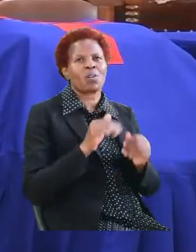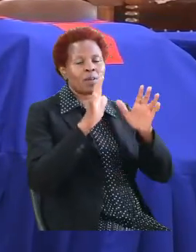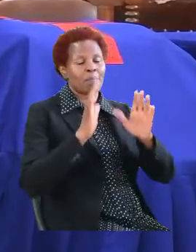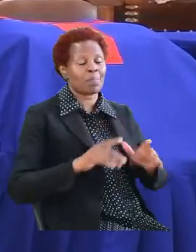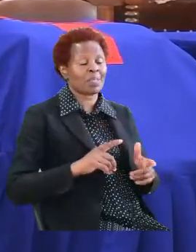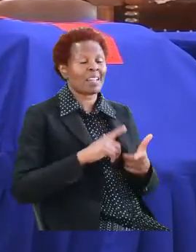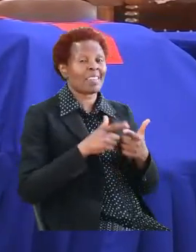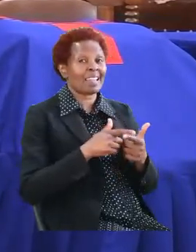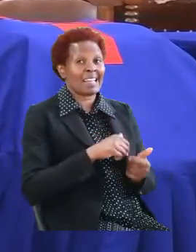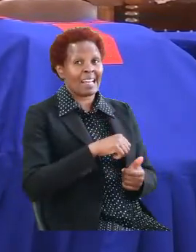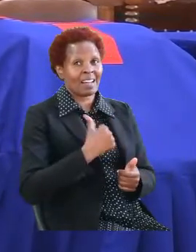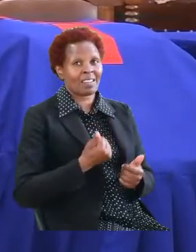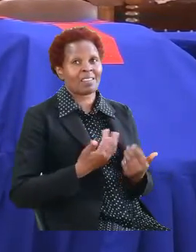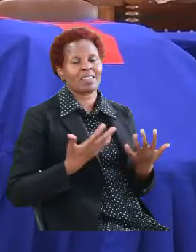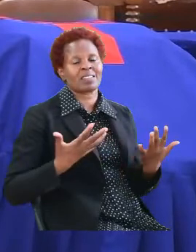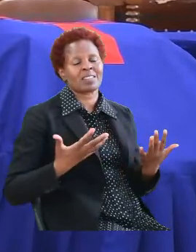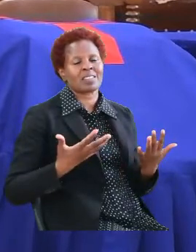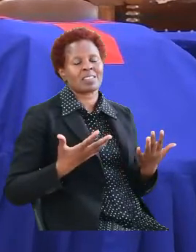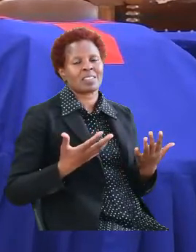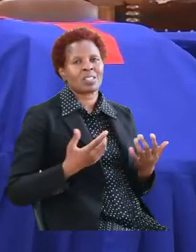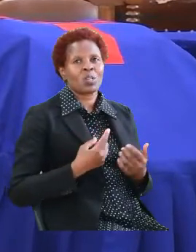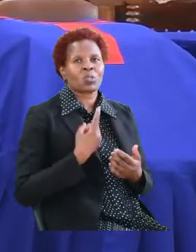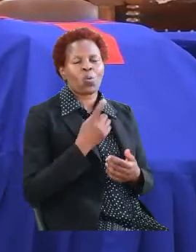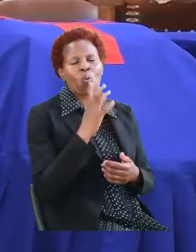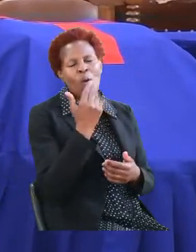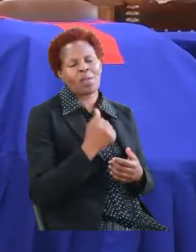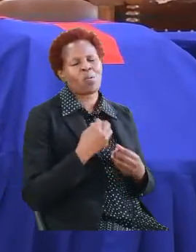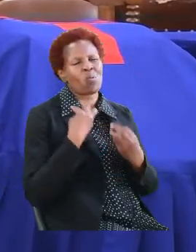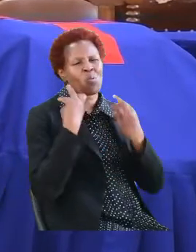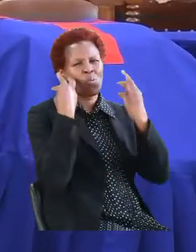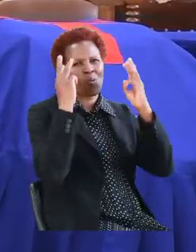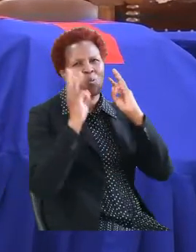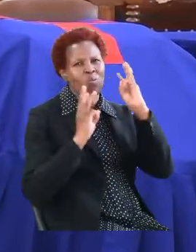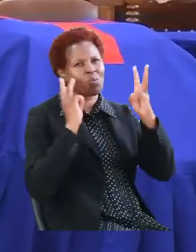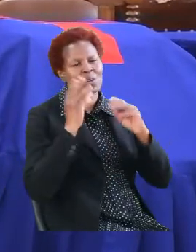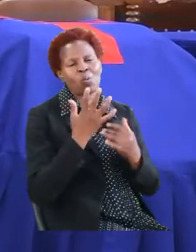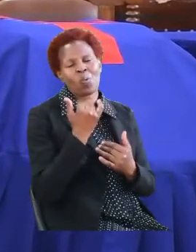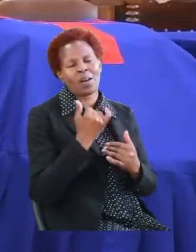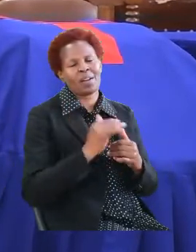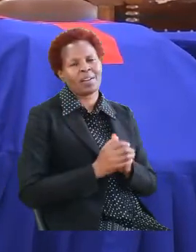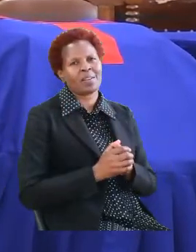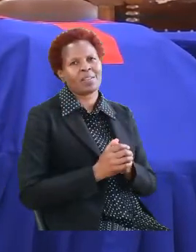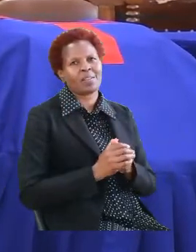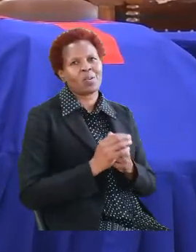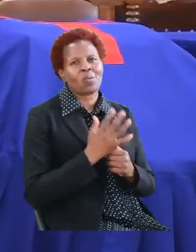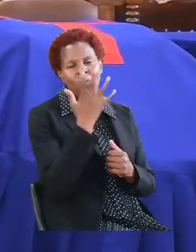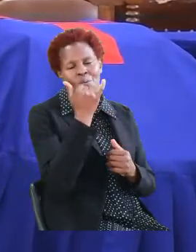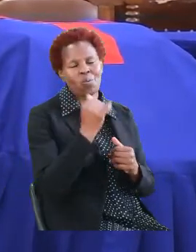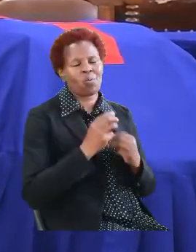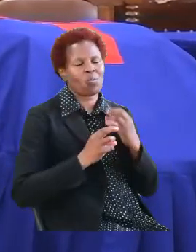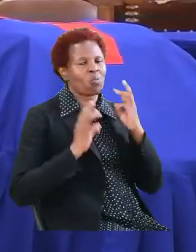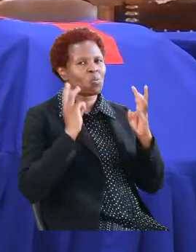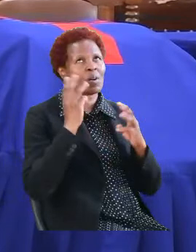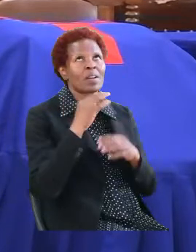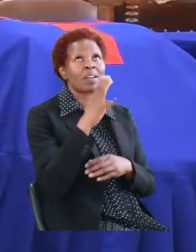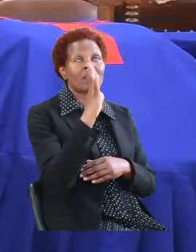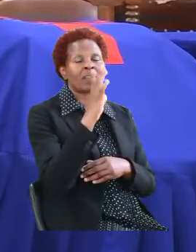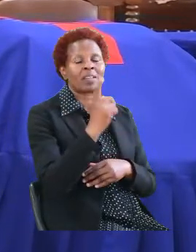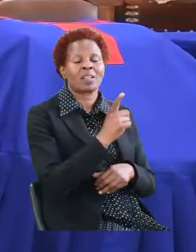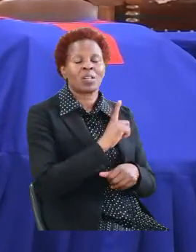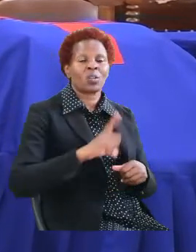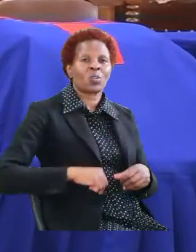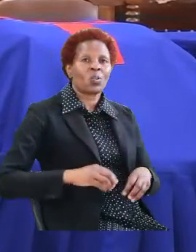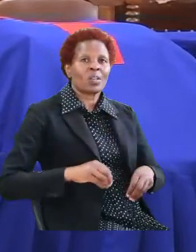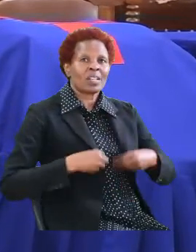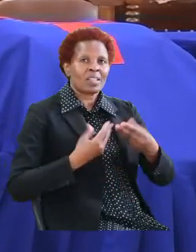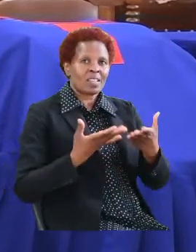than those things. So why are you worried? Why are you worried? I, the Lord, will